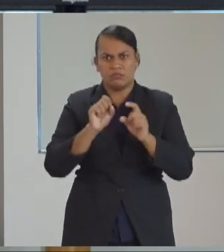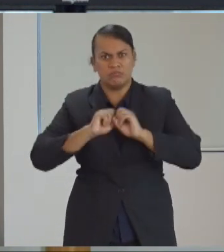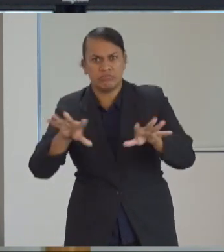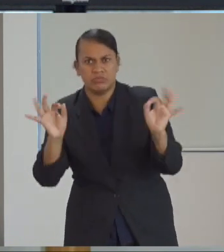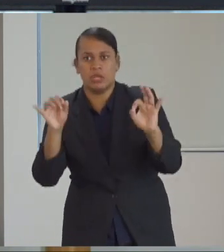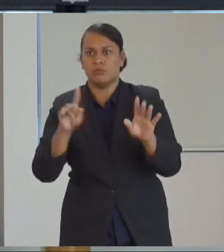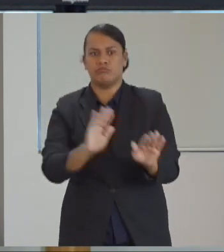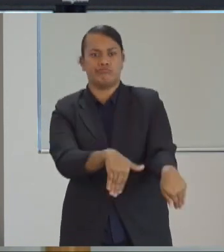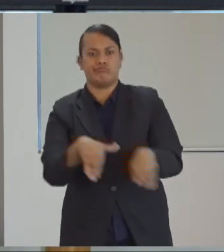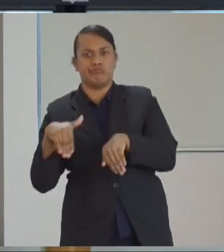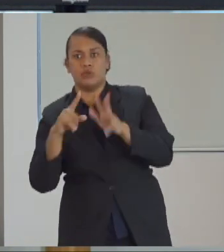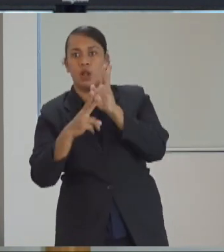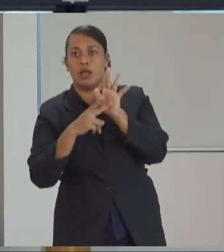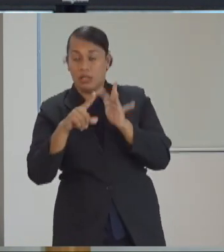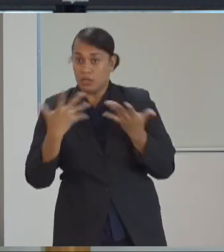We've had submissions by